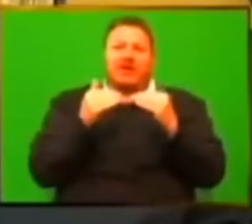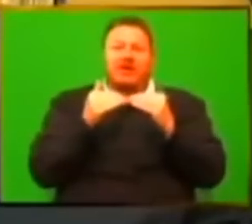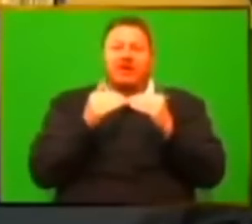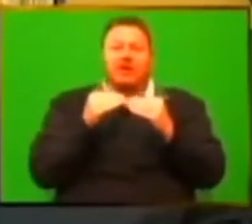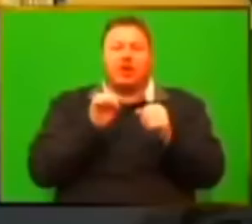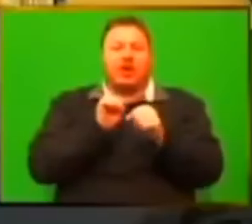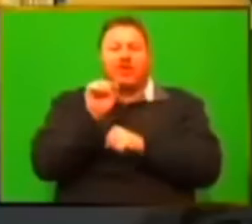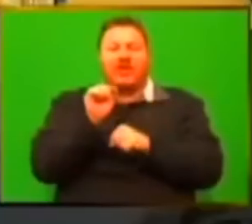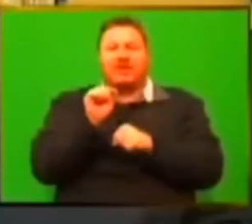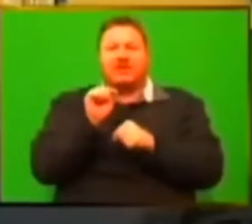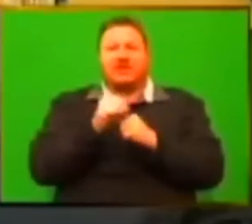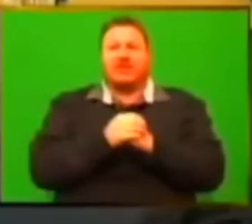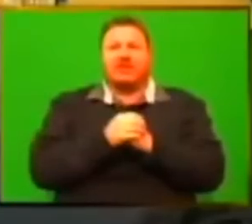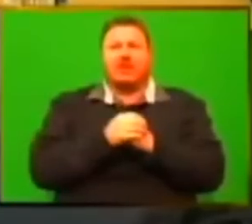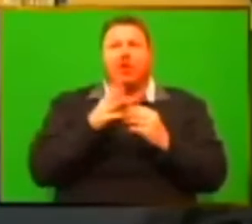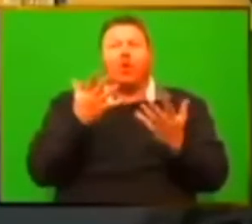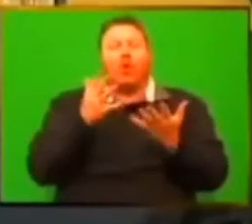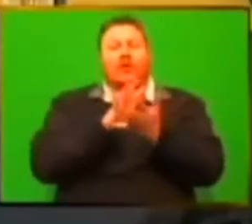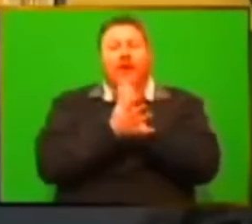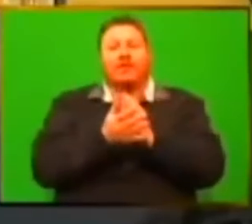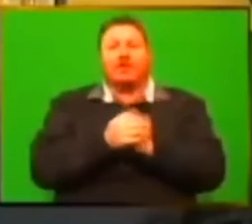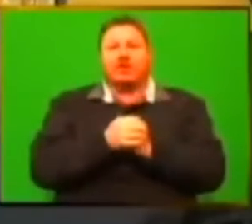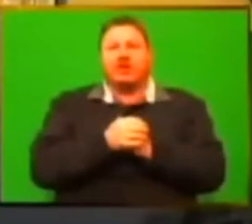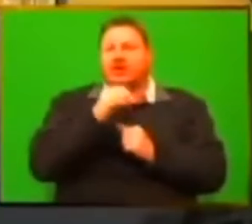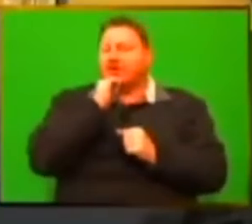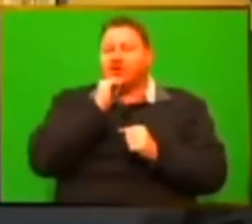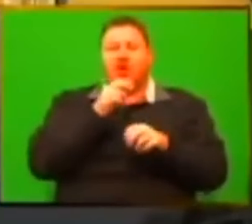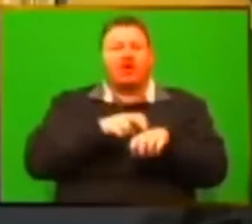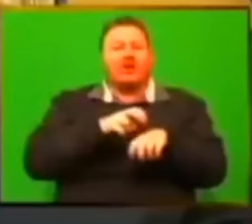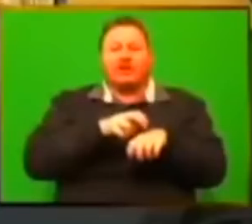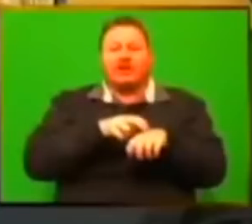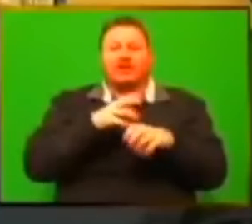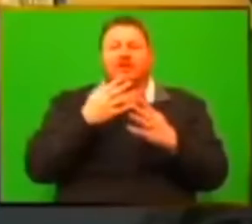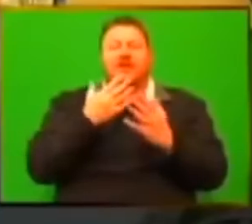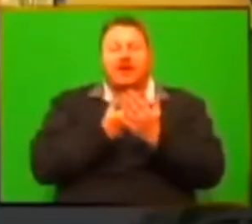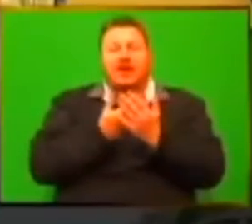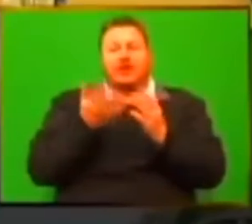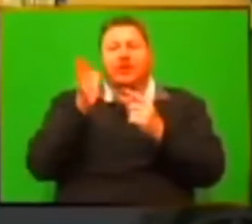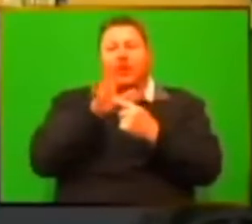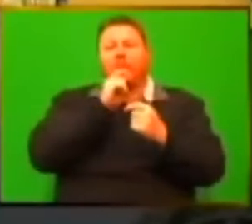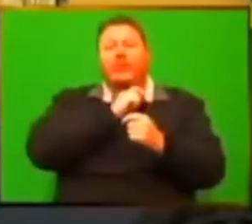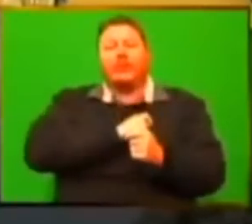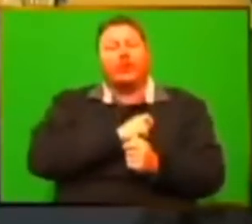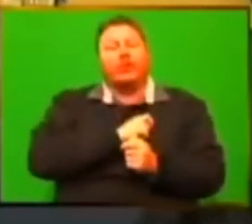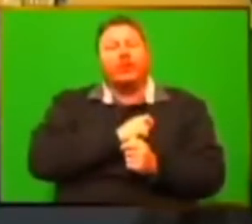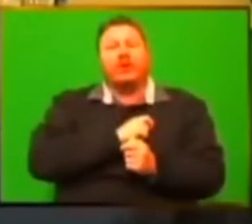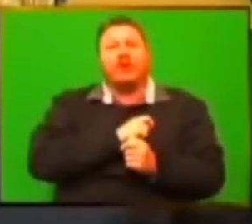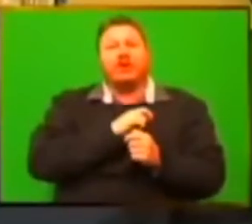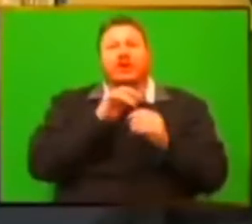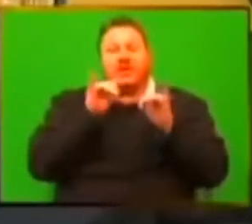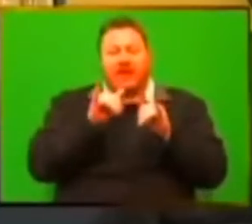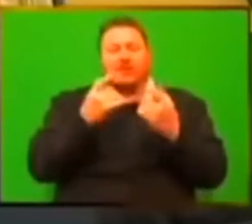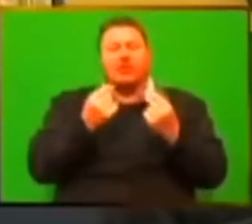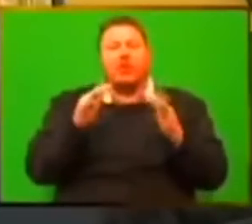or damaging, which cannot be necessarily substantiated. Therefore, that should